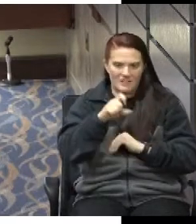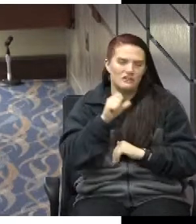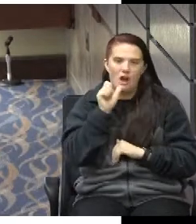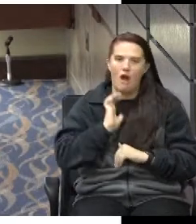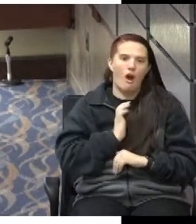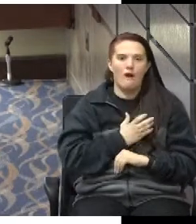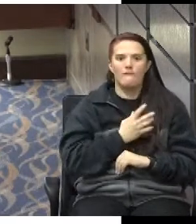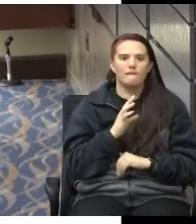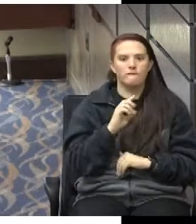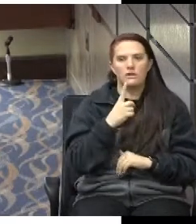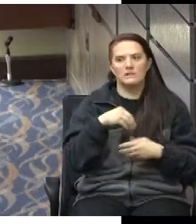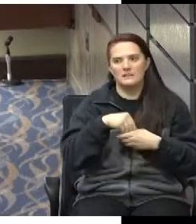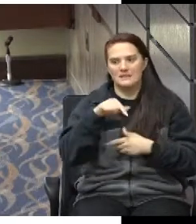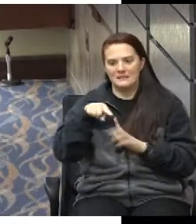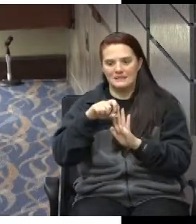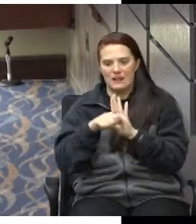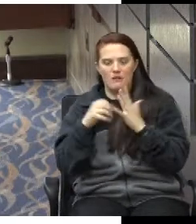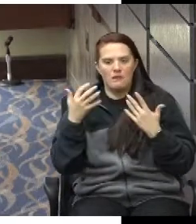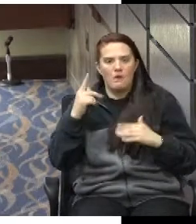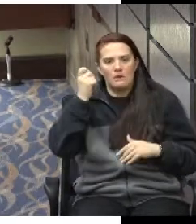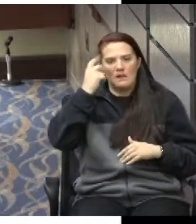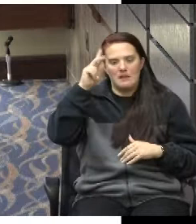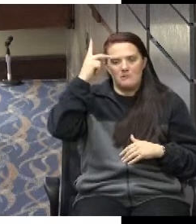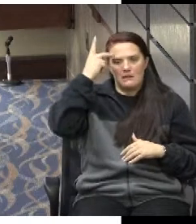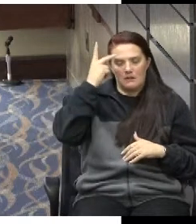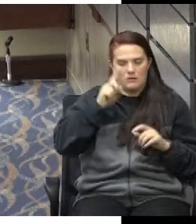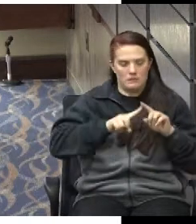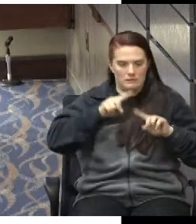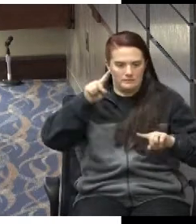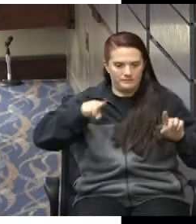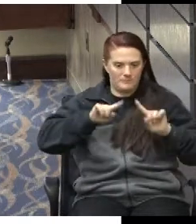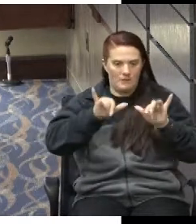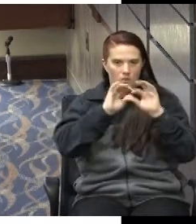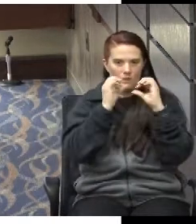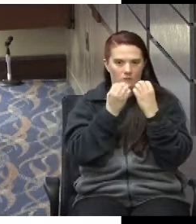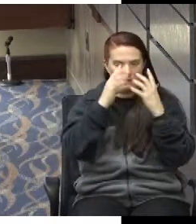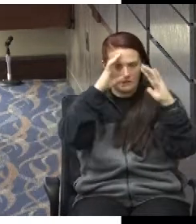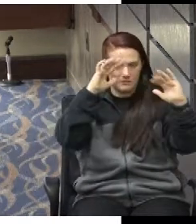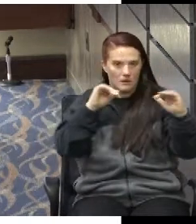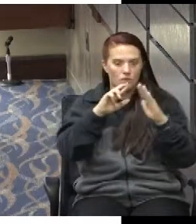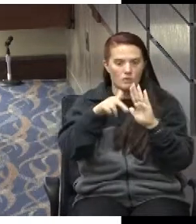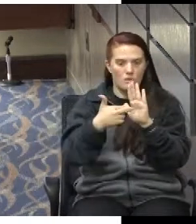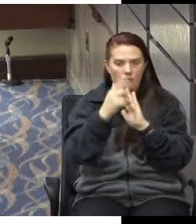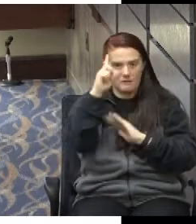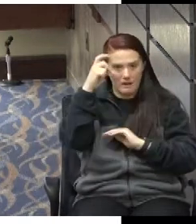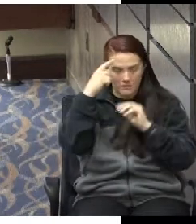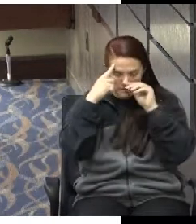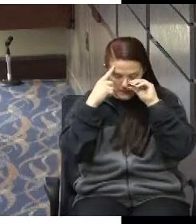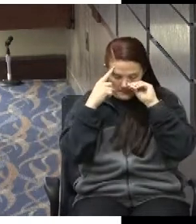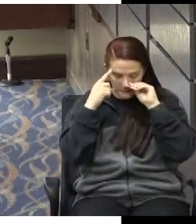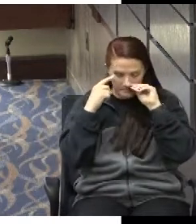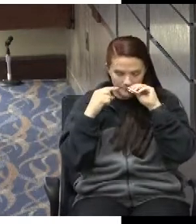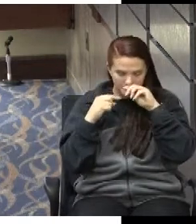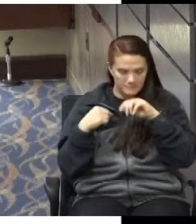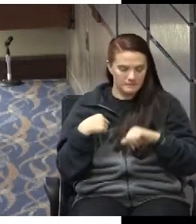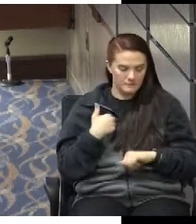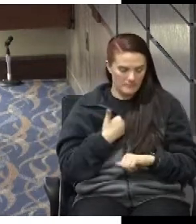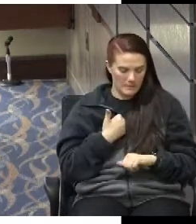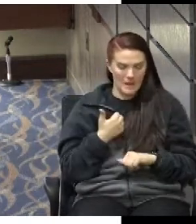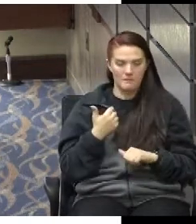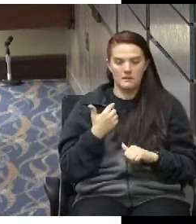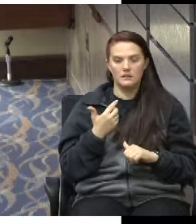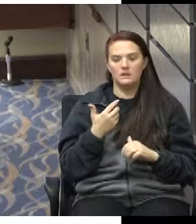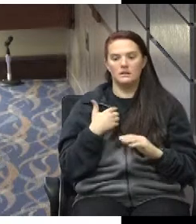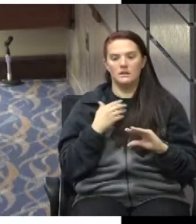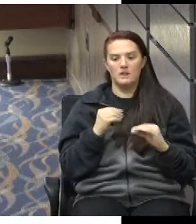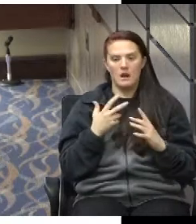into the state, so I think we understand just the political dynamics and the organizational expectations of the role of the government. I'm a sole proprietor. I